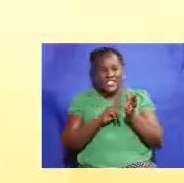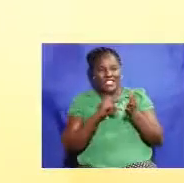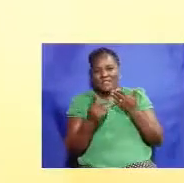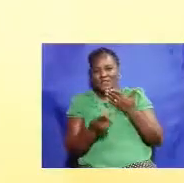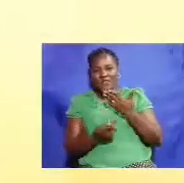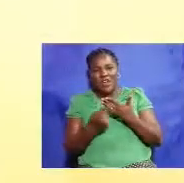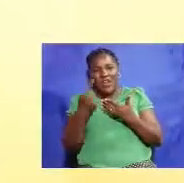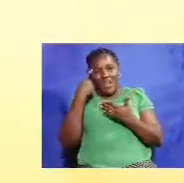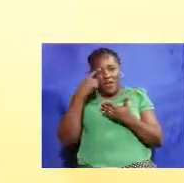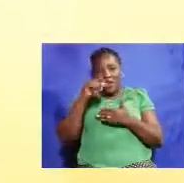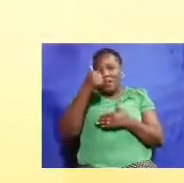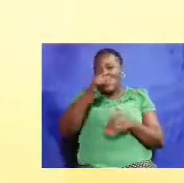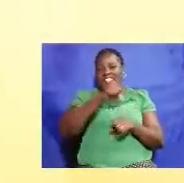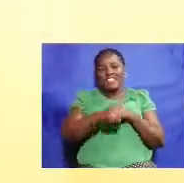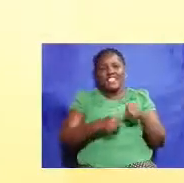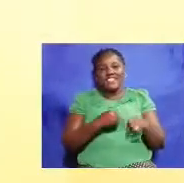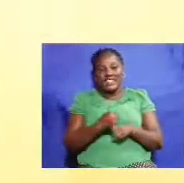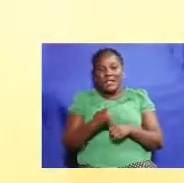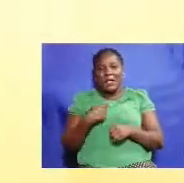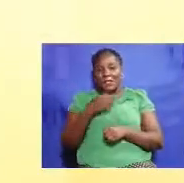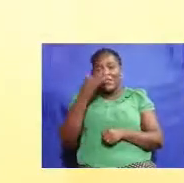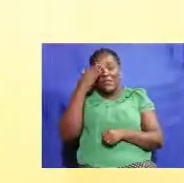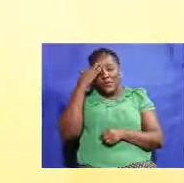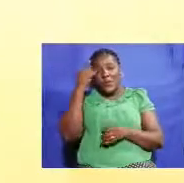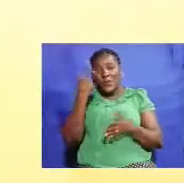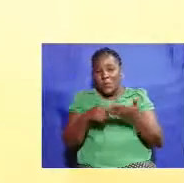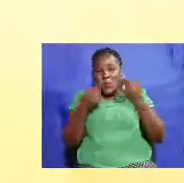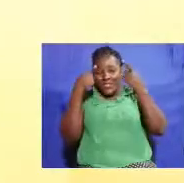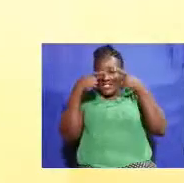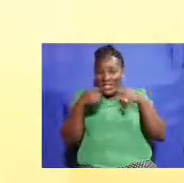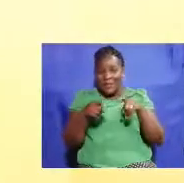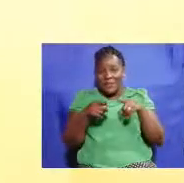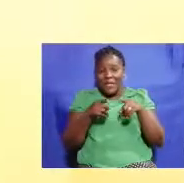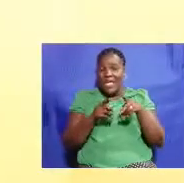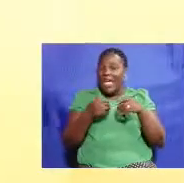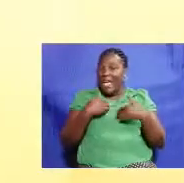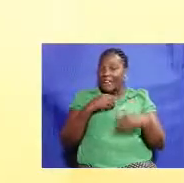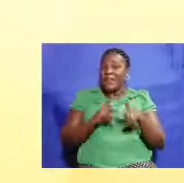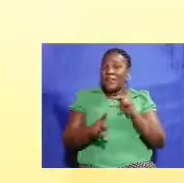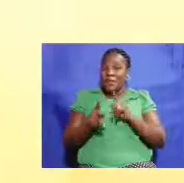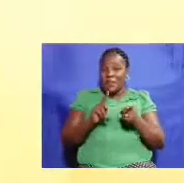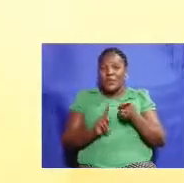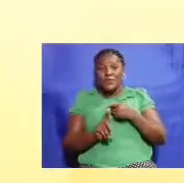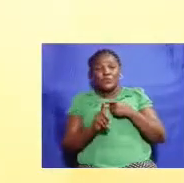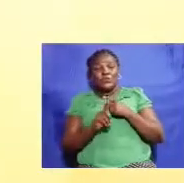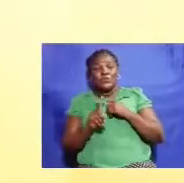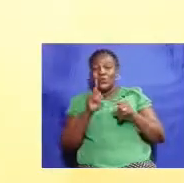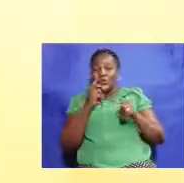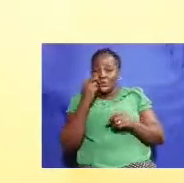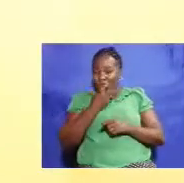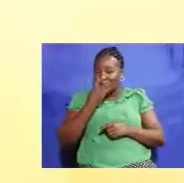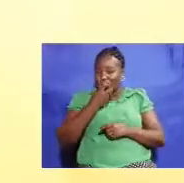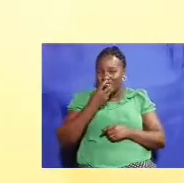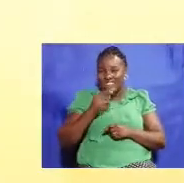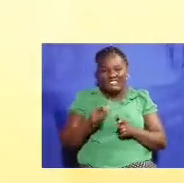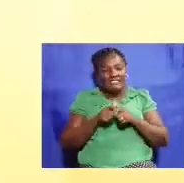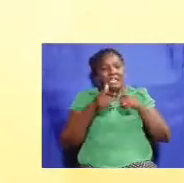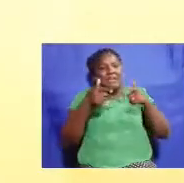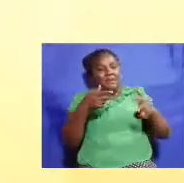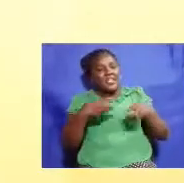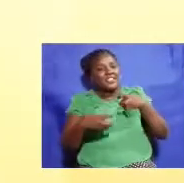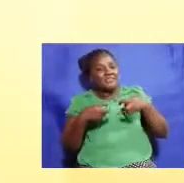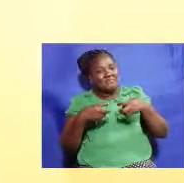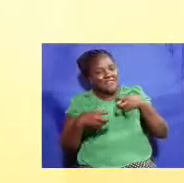advocacy programs for a whole 10 years. I know what goes into advocacy, even getting people to speak is a big